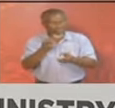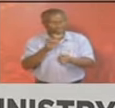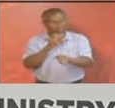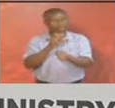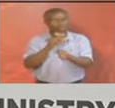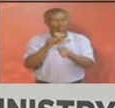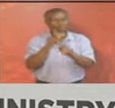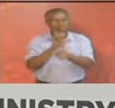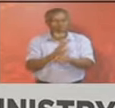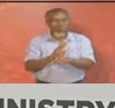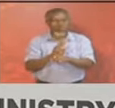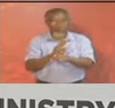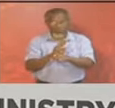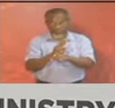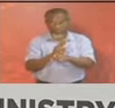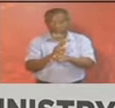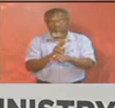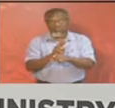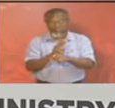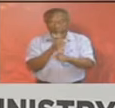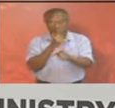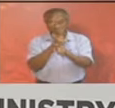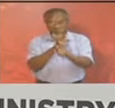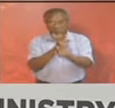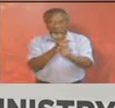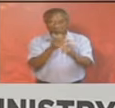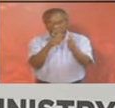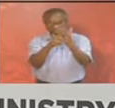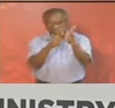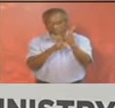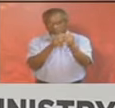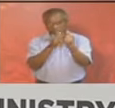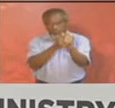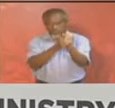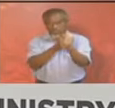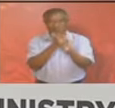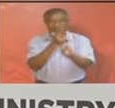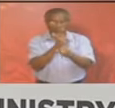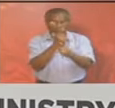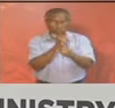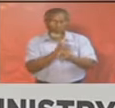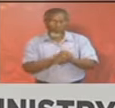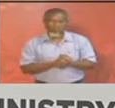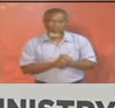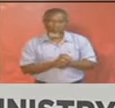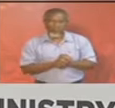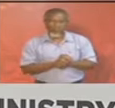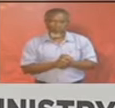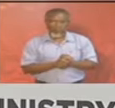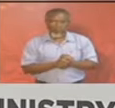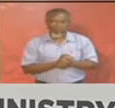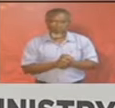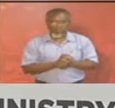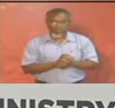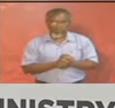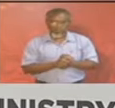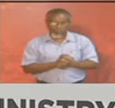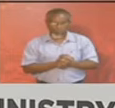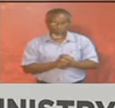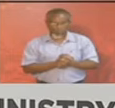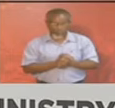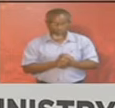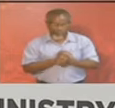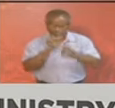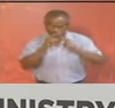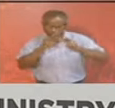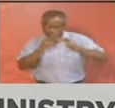are implemented and sustained. At this time of year, our inspectors are verifying food establishments as